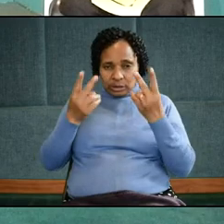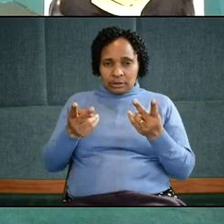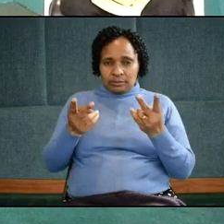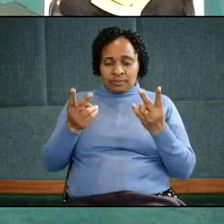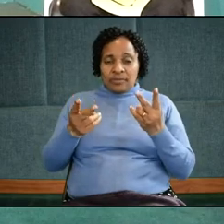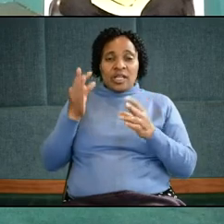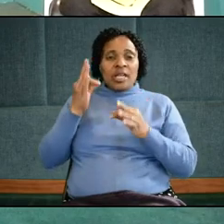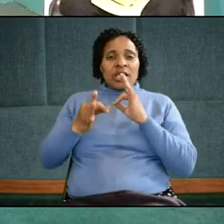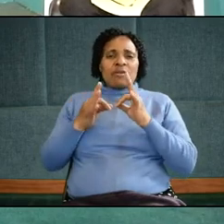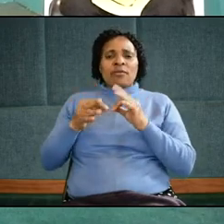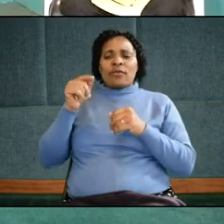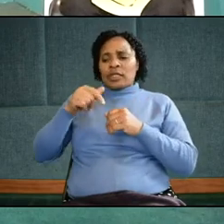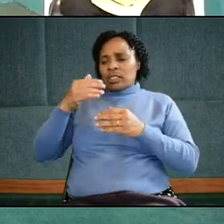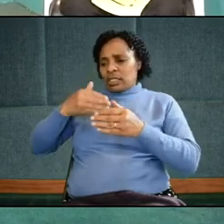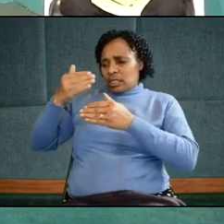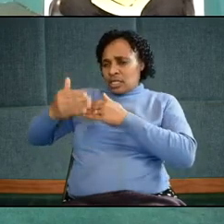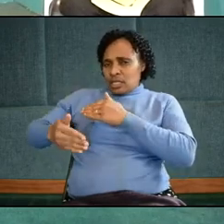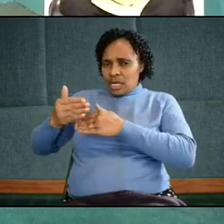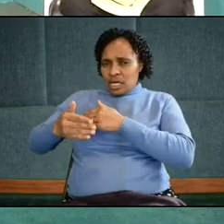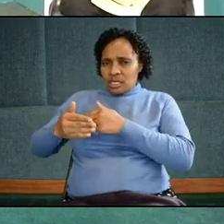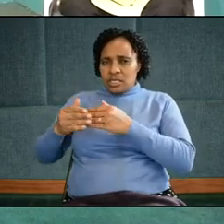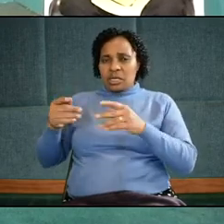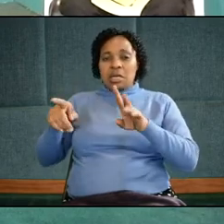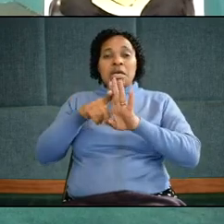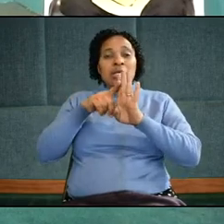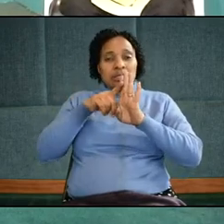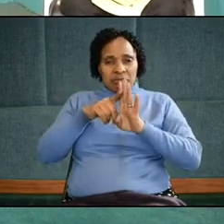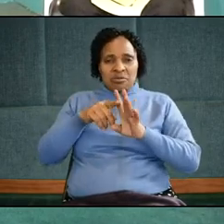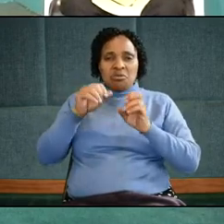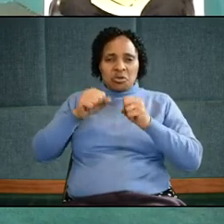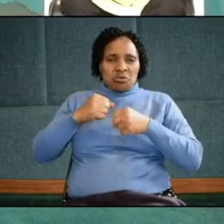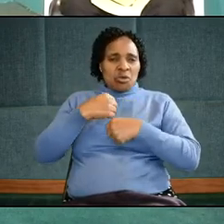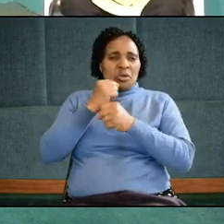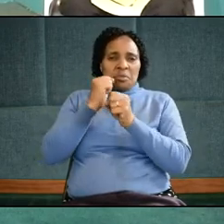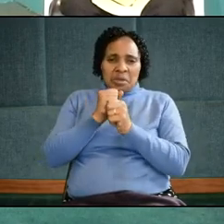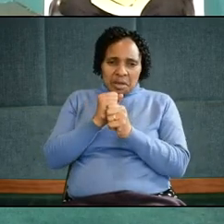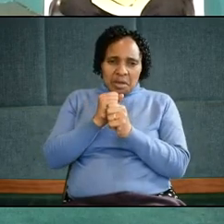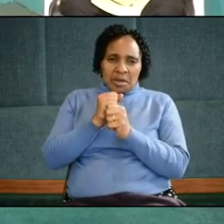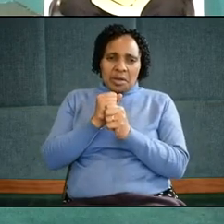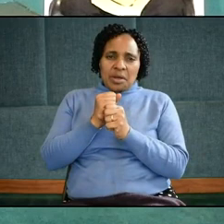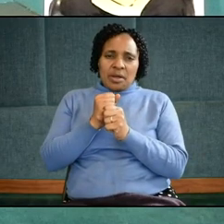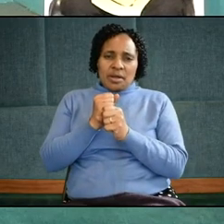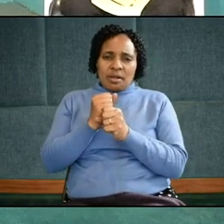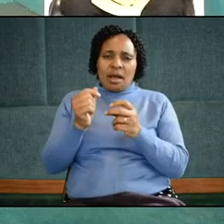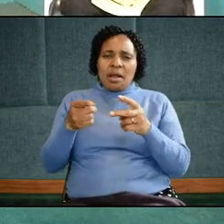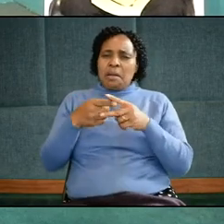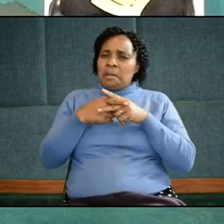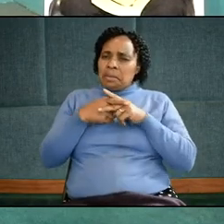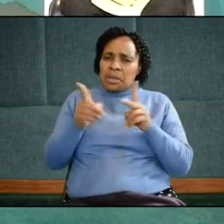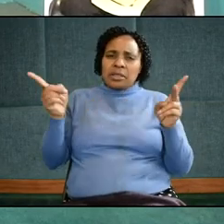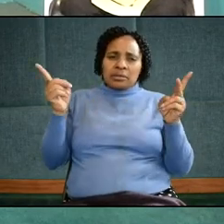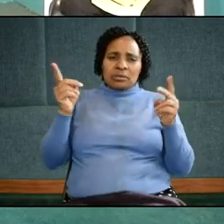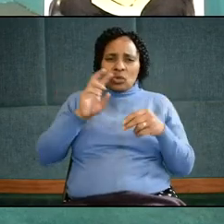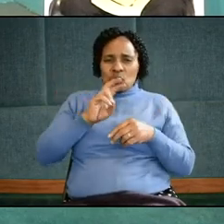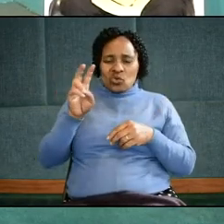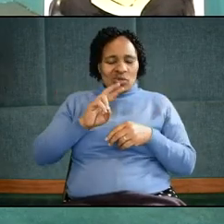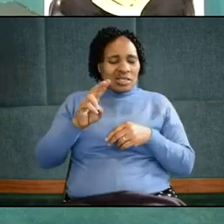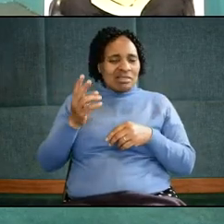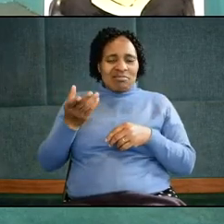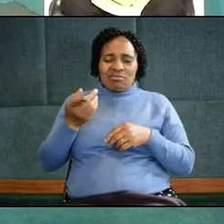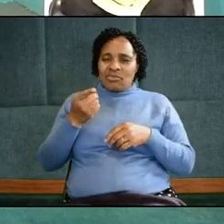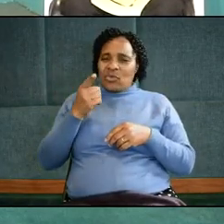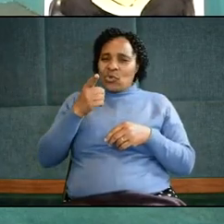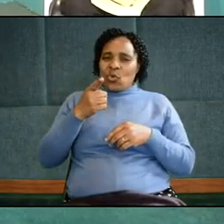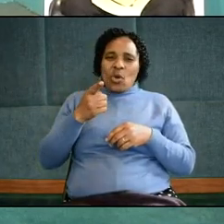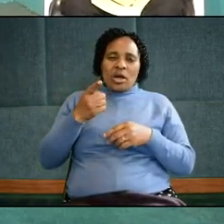Yeah, if it's on that side, it will be negative, obviously, because you'll start looking like